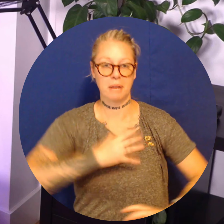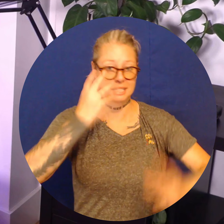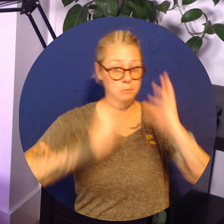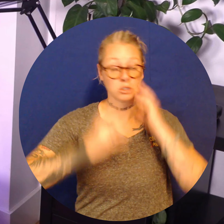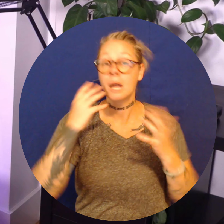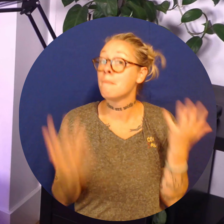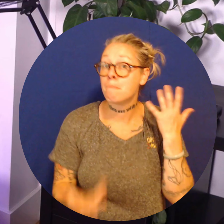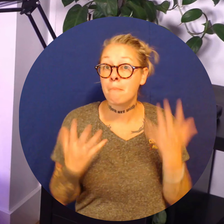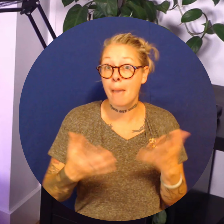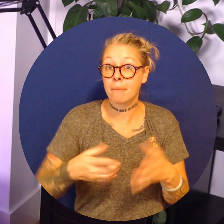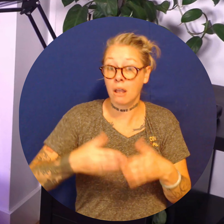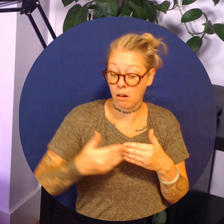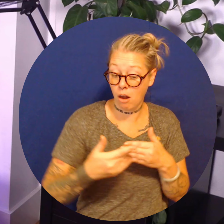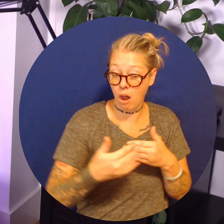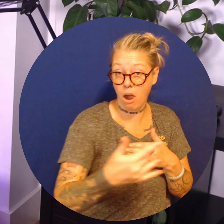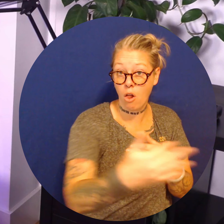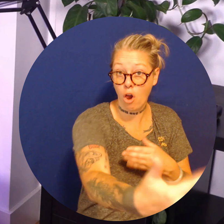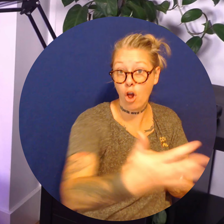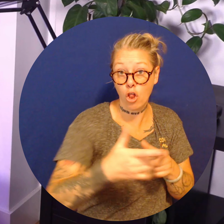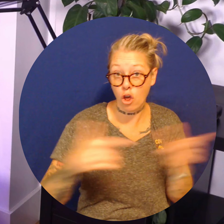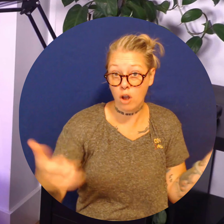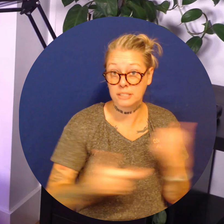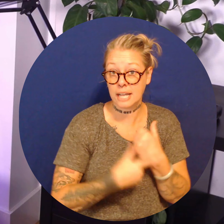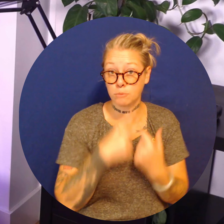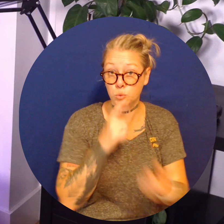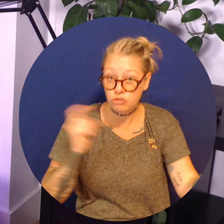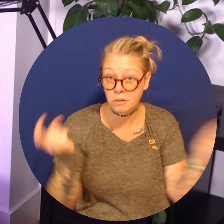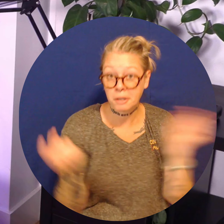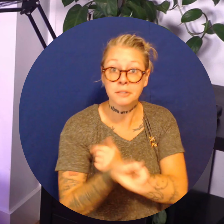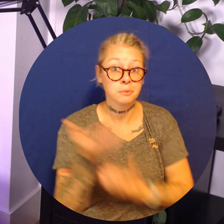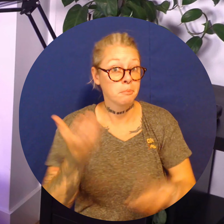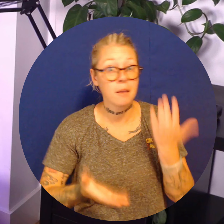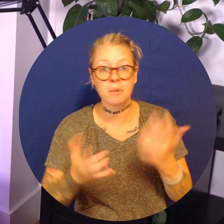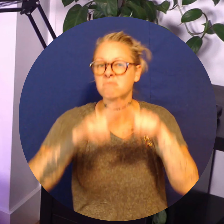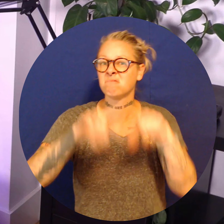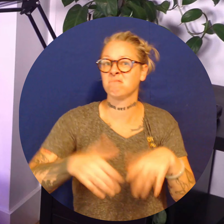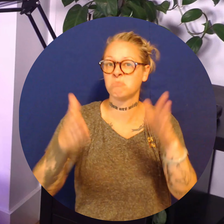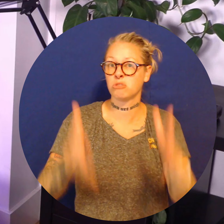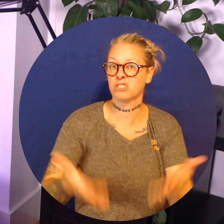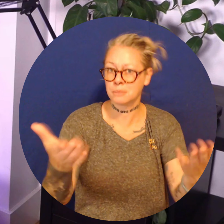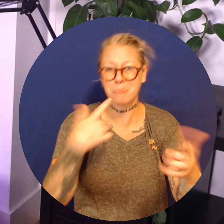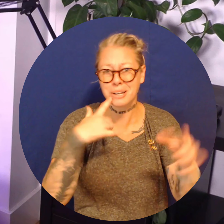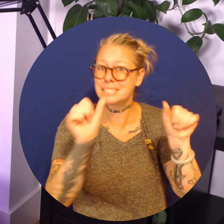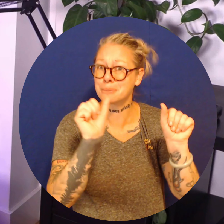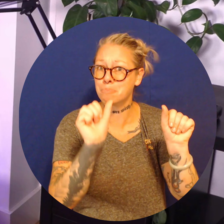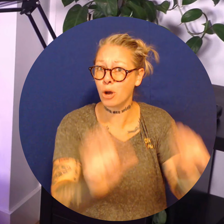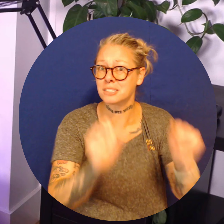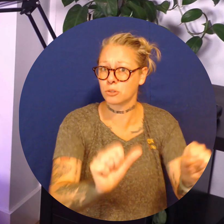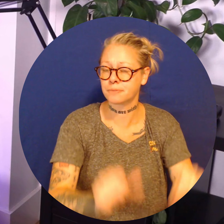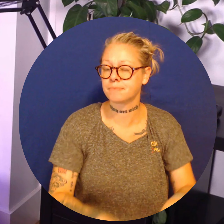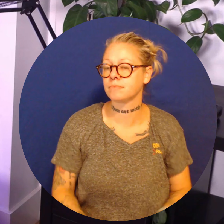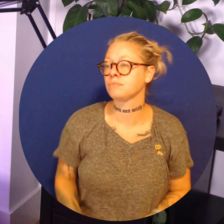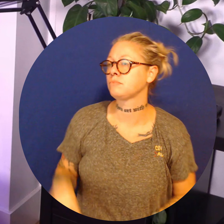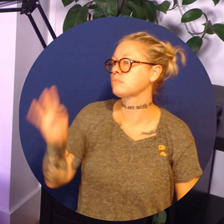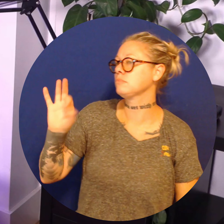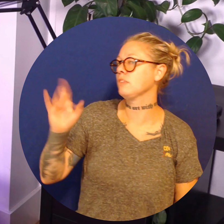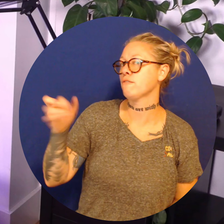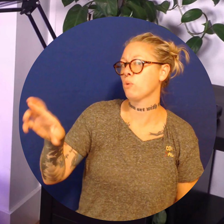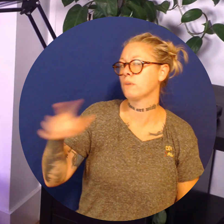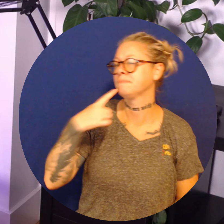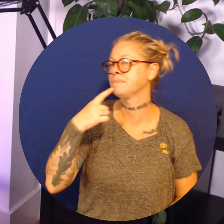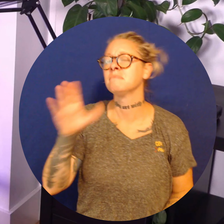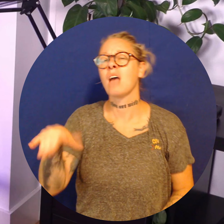may take time and that may be a longer time for some people um but like it's possible yeah let's talk